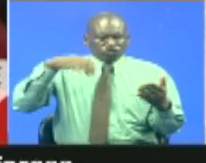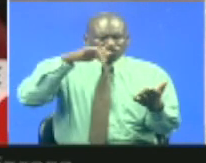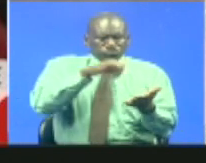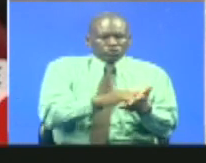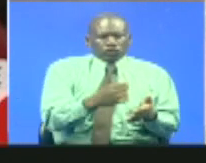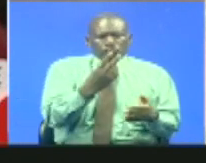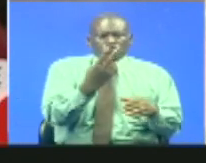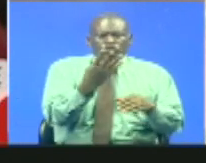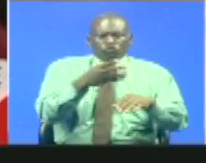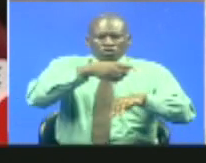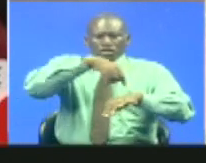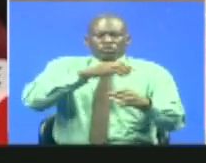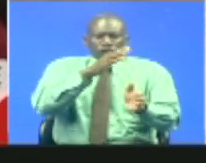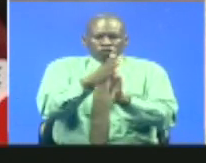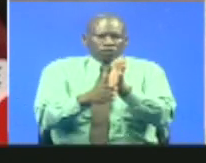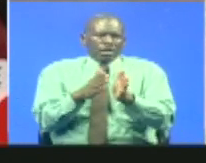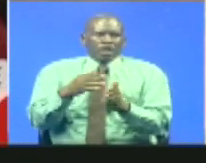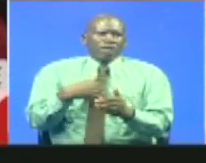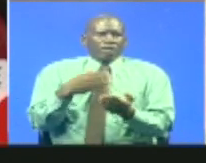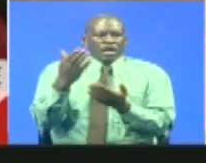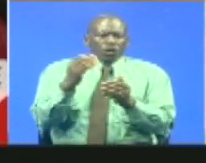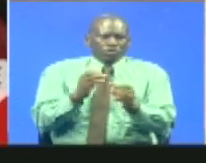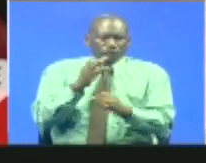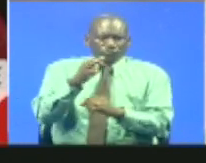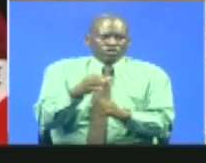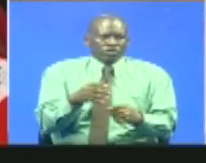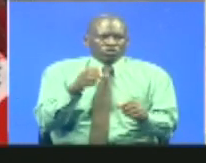prepare. So I hope in the near future